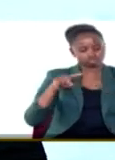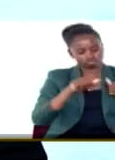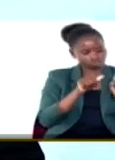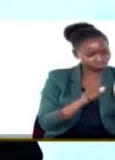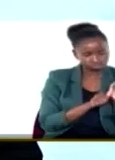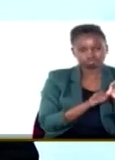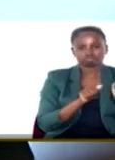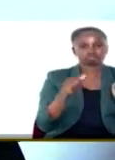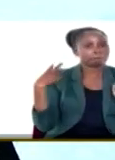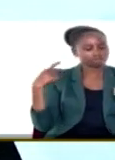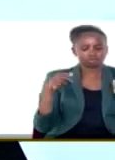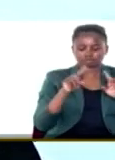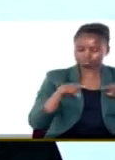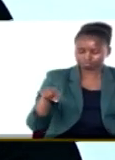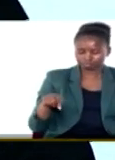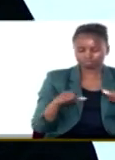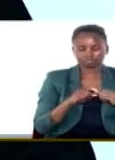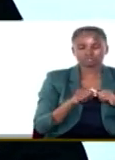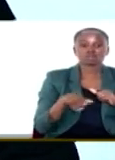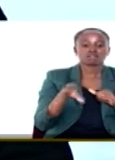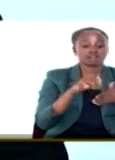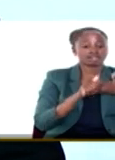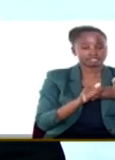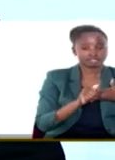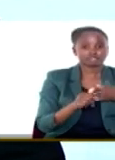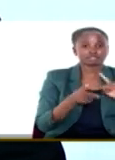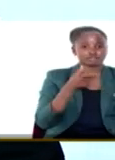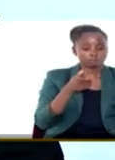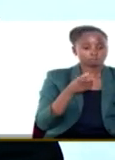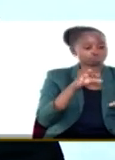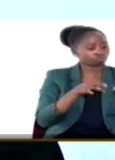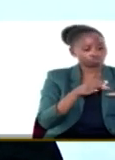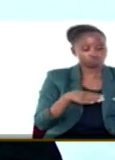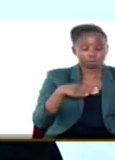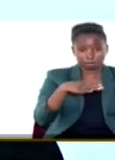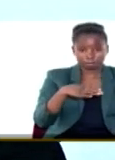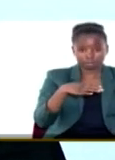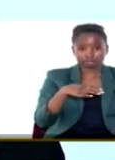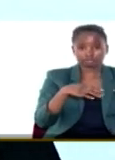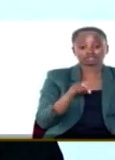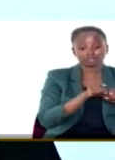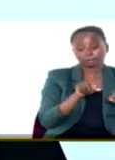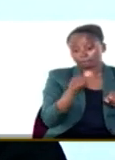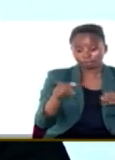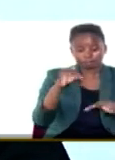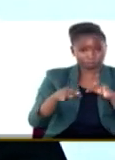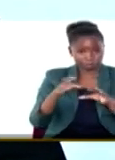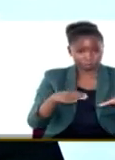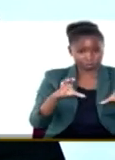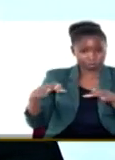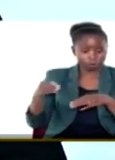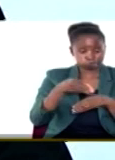leaders of both the governing party and the opposition parties in our legislature, executive